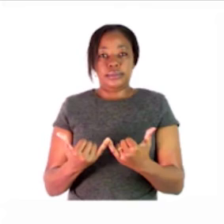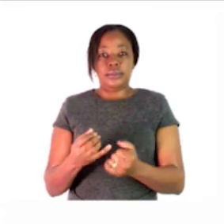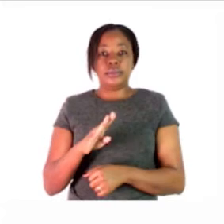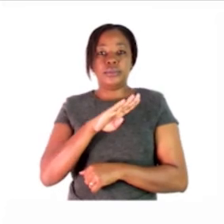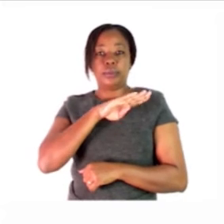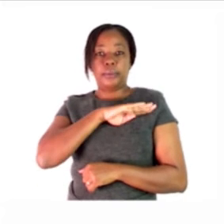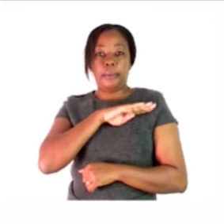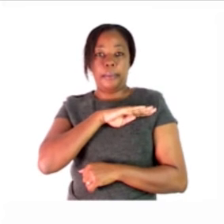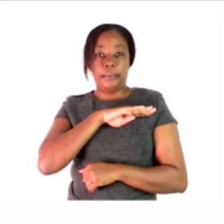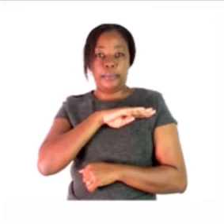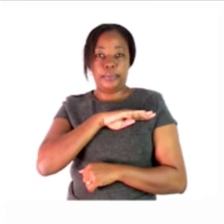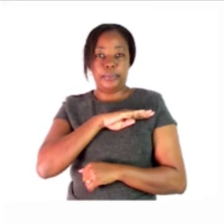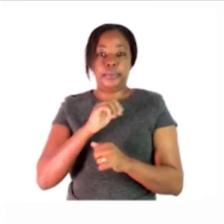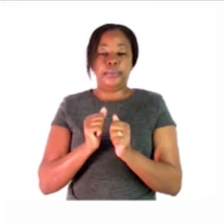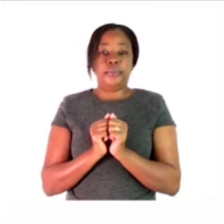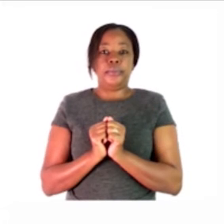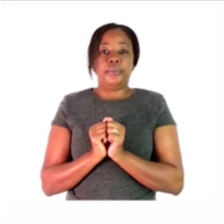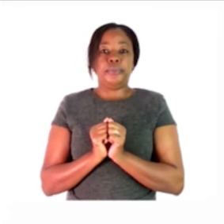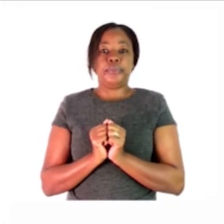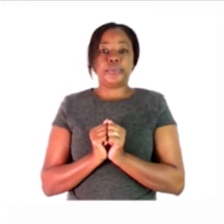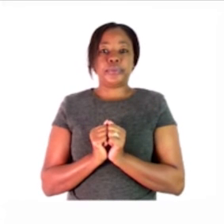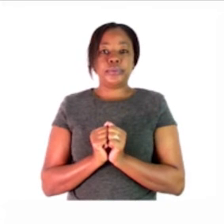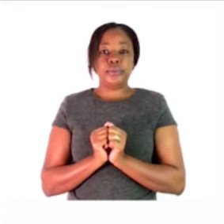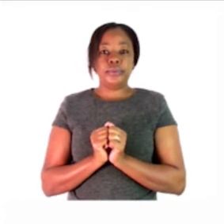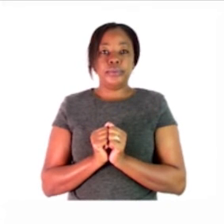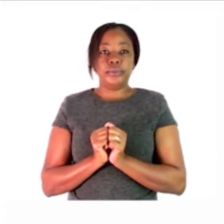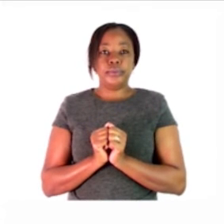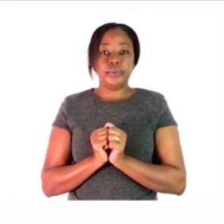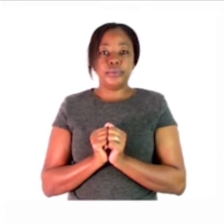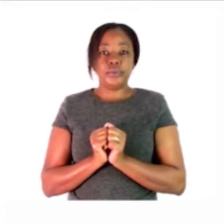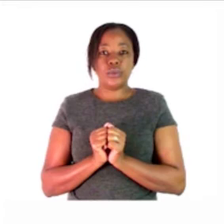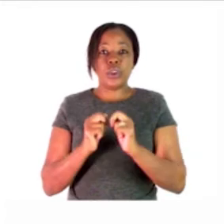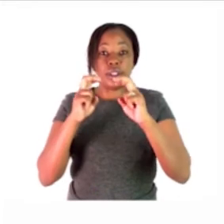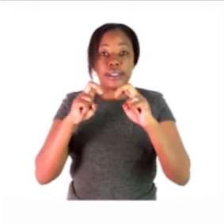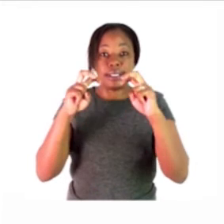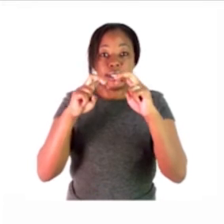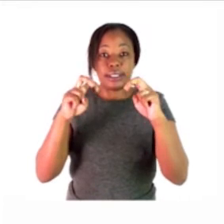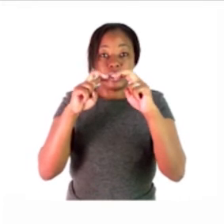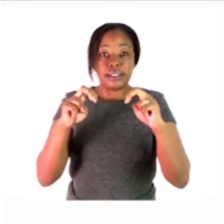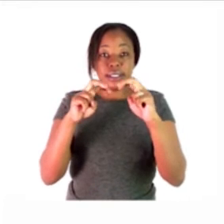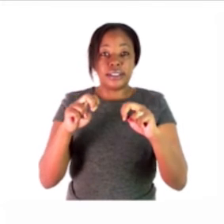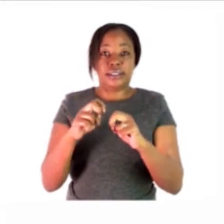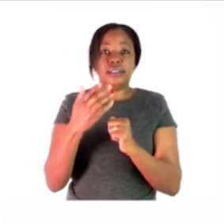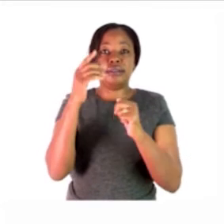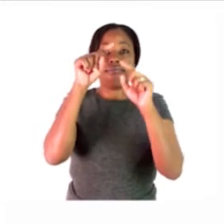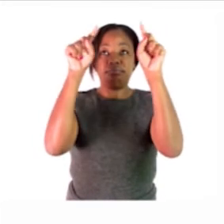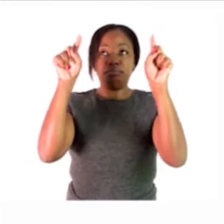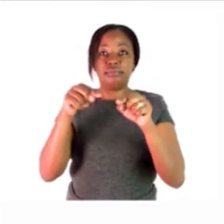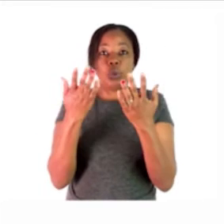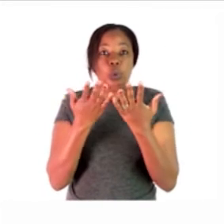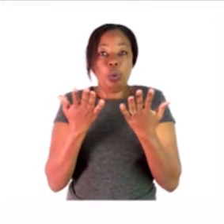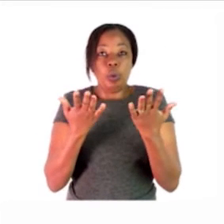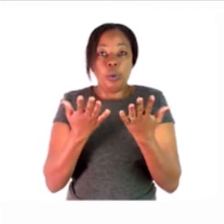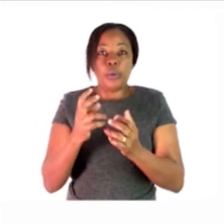clown, tower, shower, now, brown. So find for me all these words and circle them.